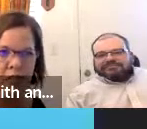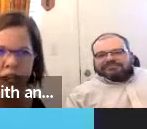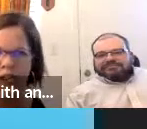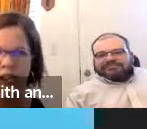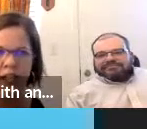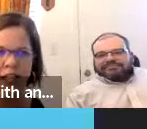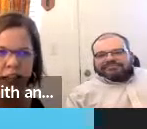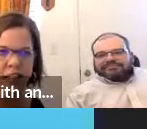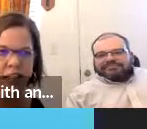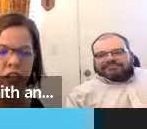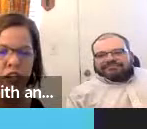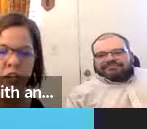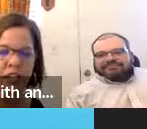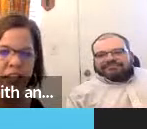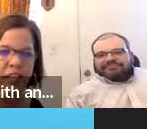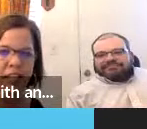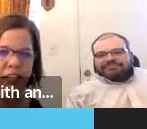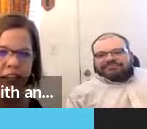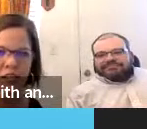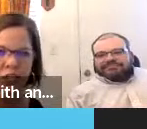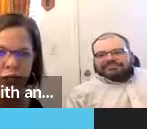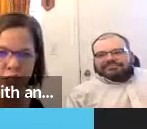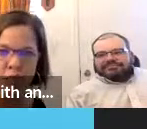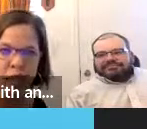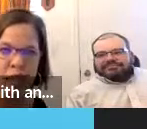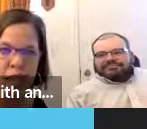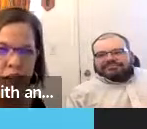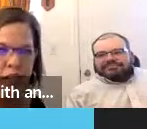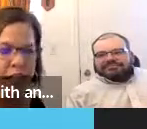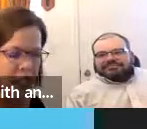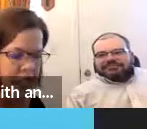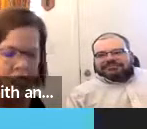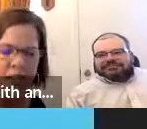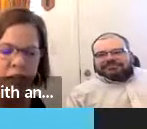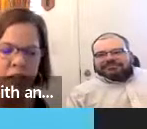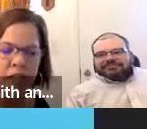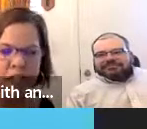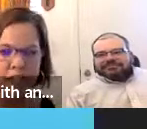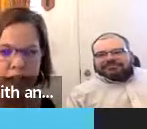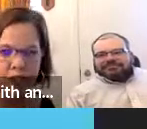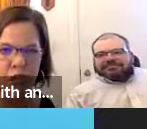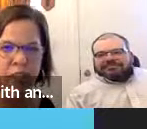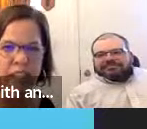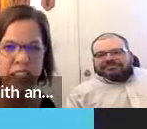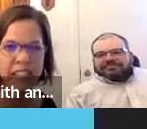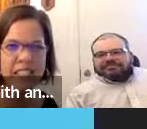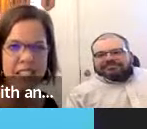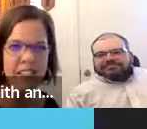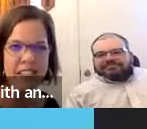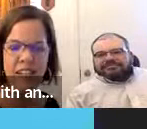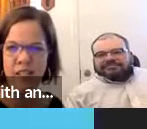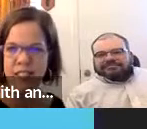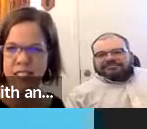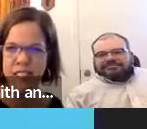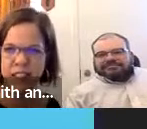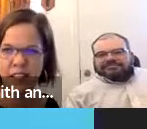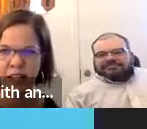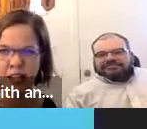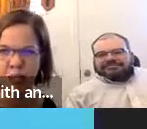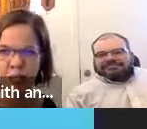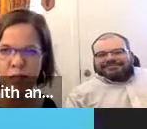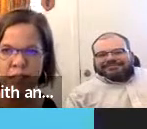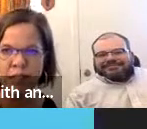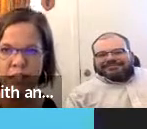it. They know that they can't just jump on my back, or they have to be very careful with me. Silas often